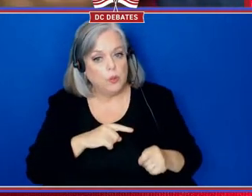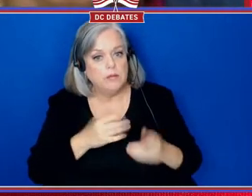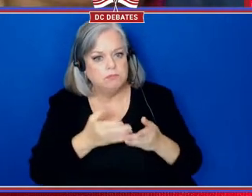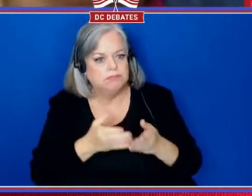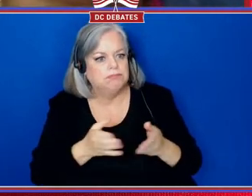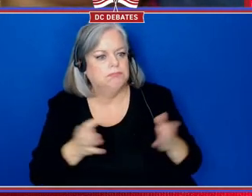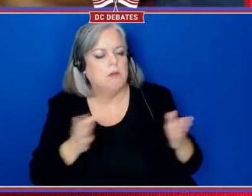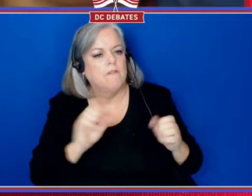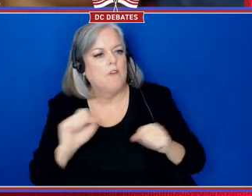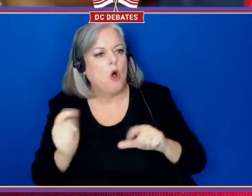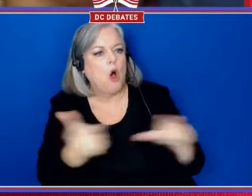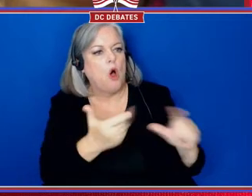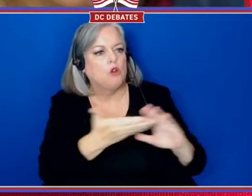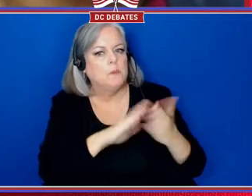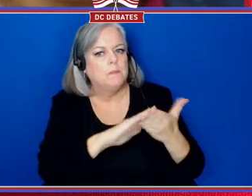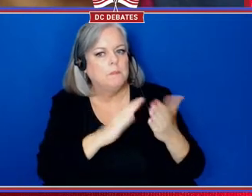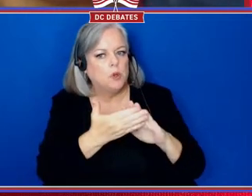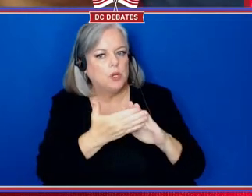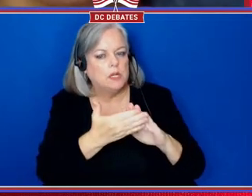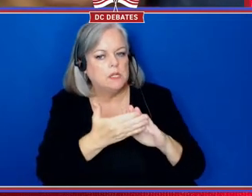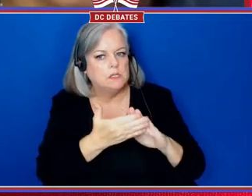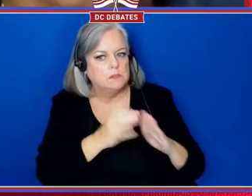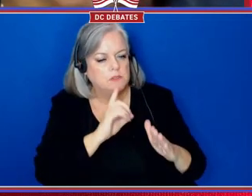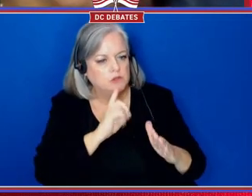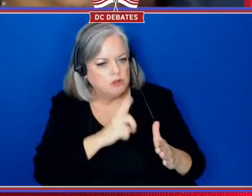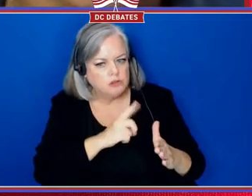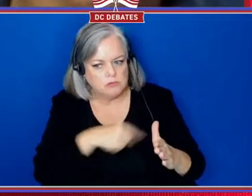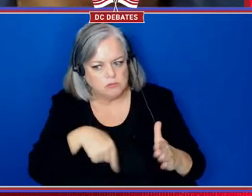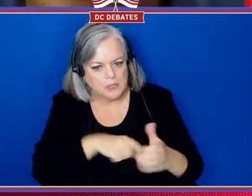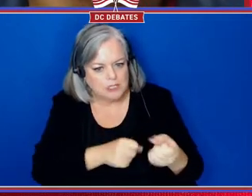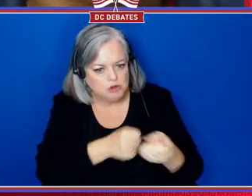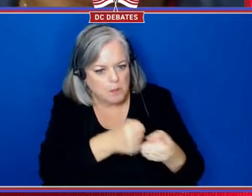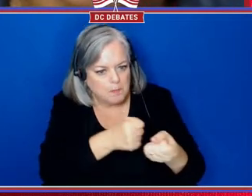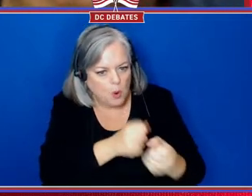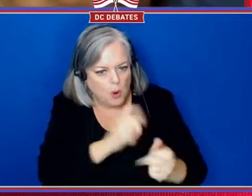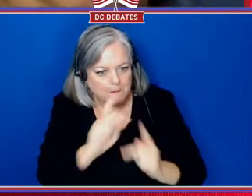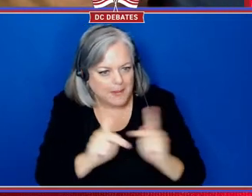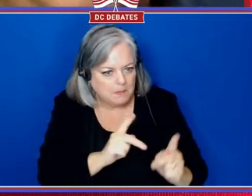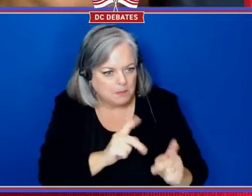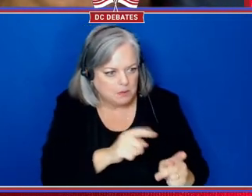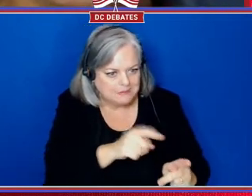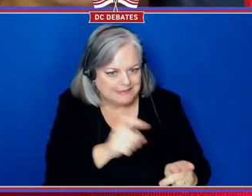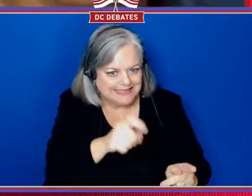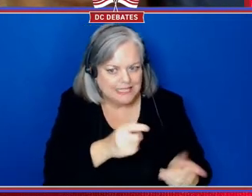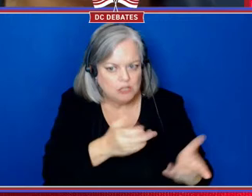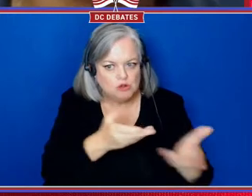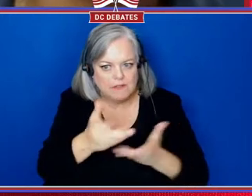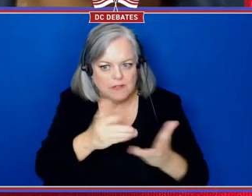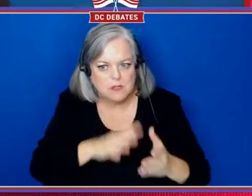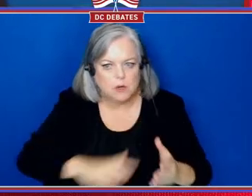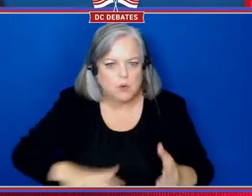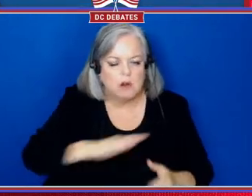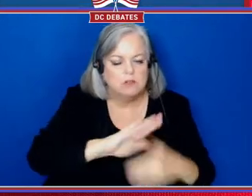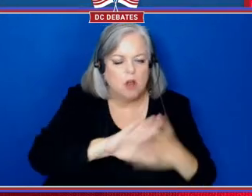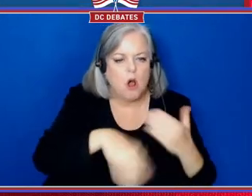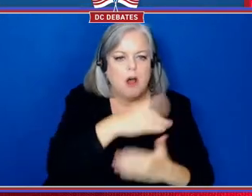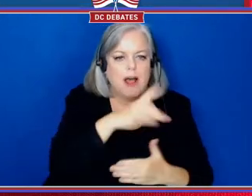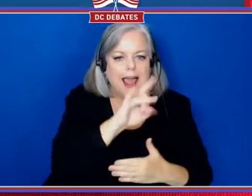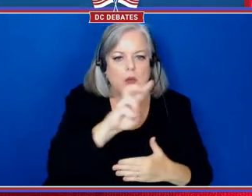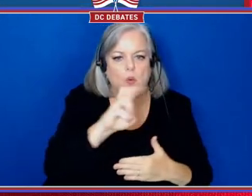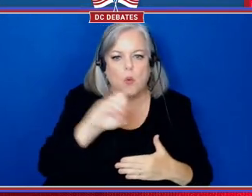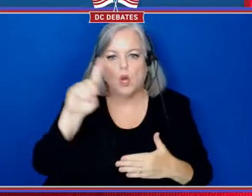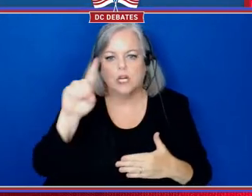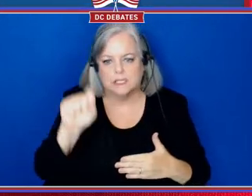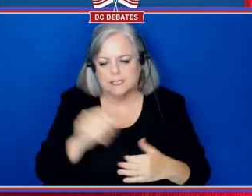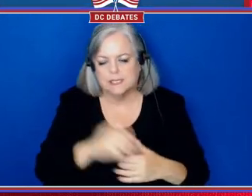supporting that we're supporting people who need those services across all 8 wards. Thank you, Mayor Bowser.